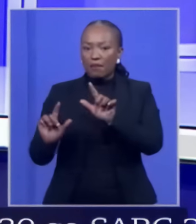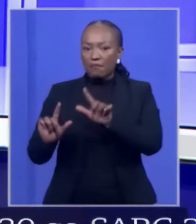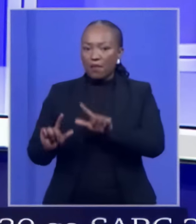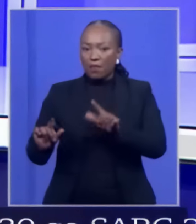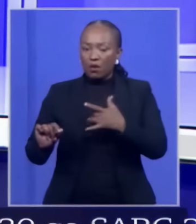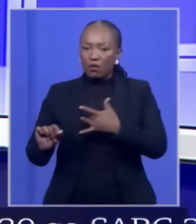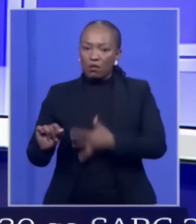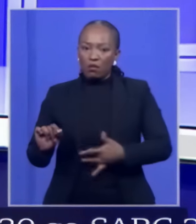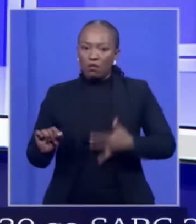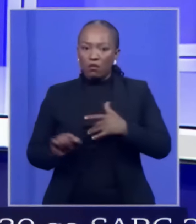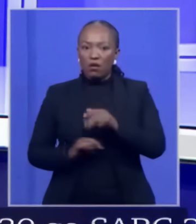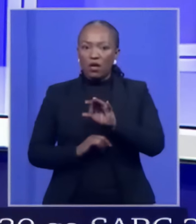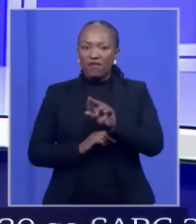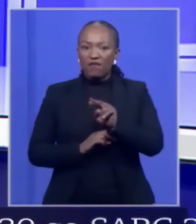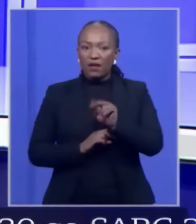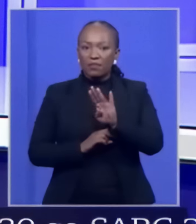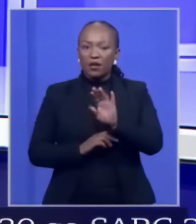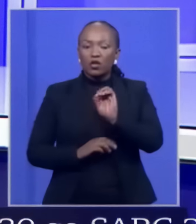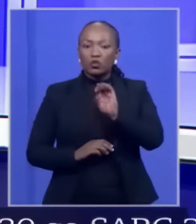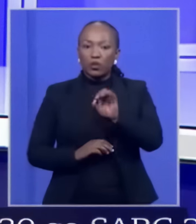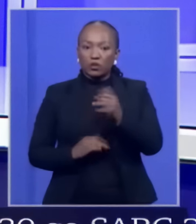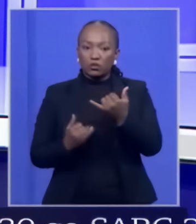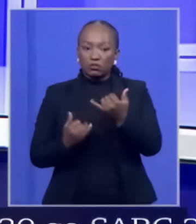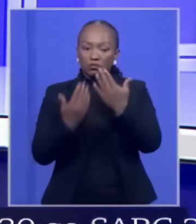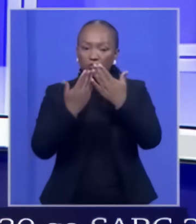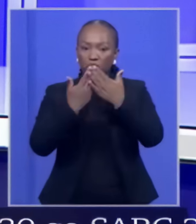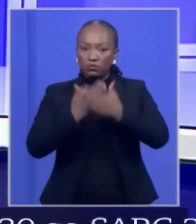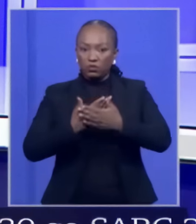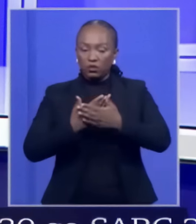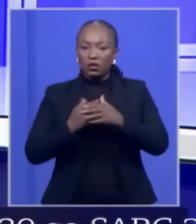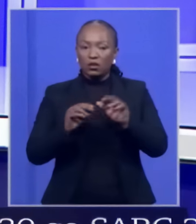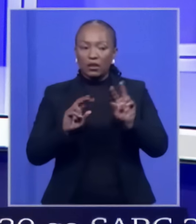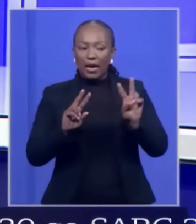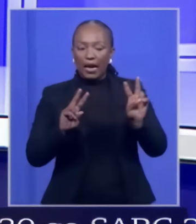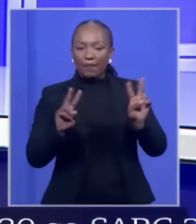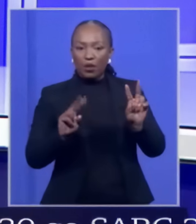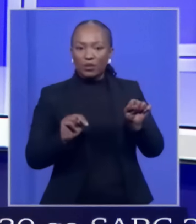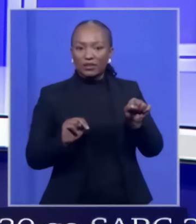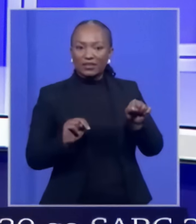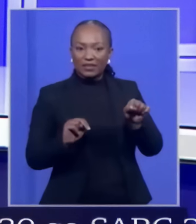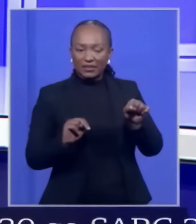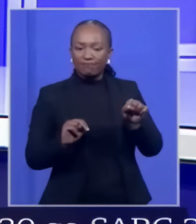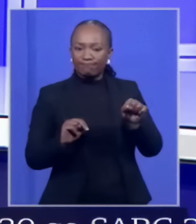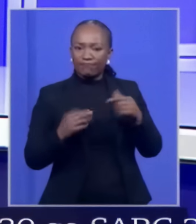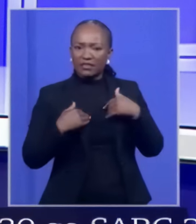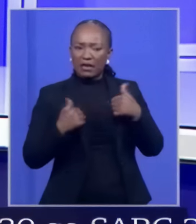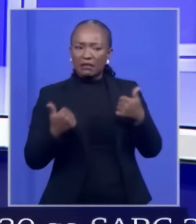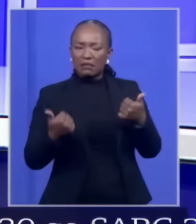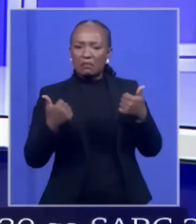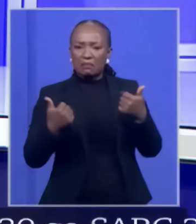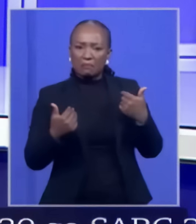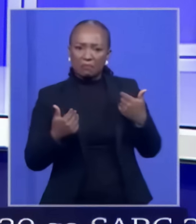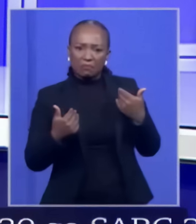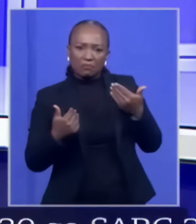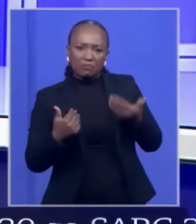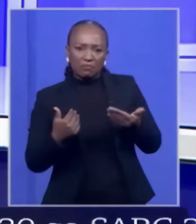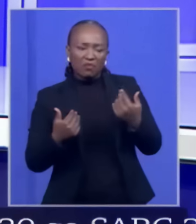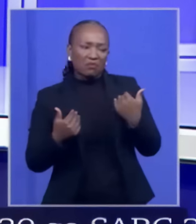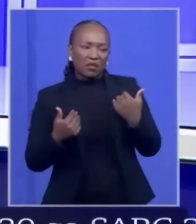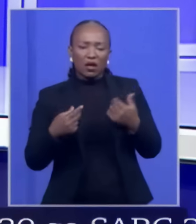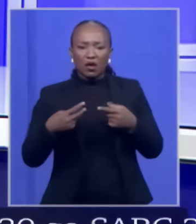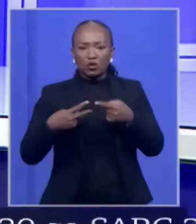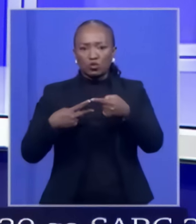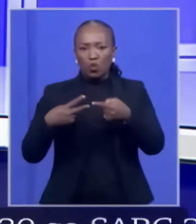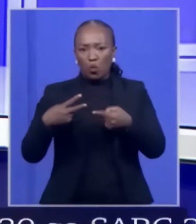le patlano la FNB ka Soweto mathapemeng a lehono. Amakhosi e thomile sehla sa yona gabotse gomme ke se sengwe sa tše pedi tšeo